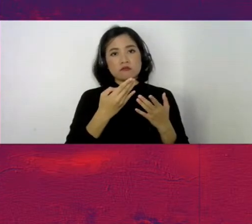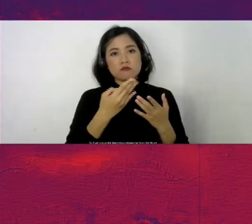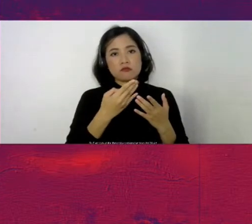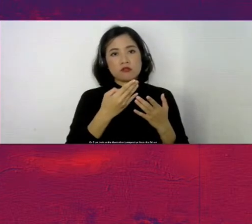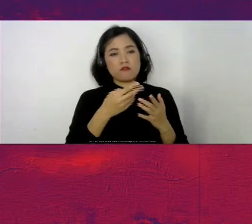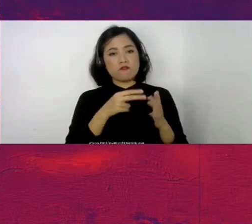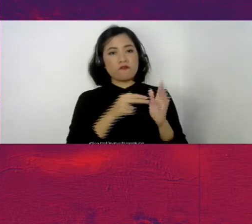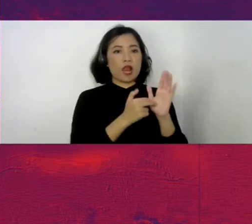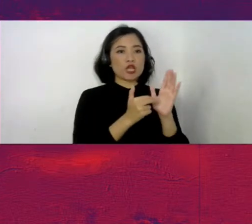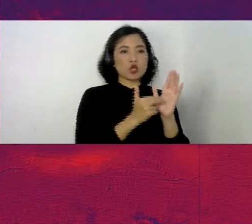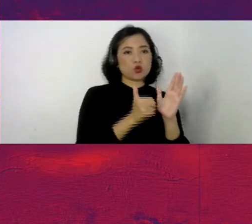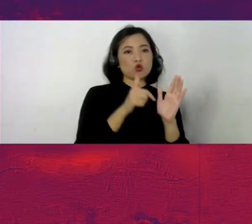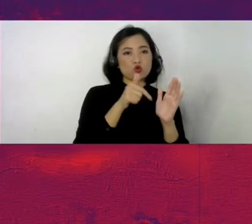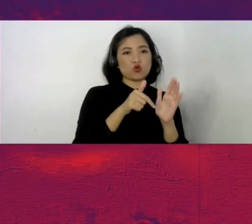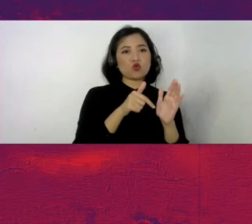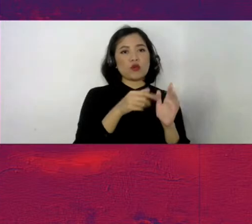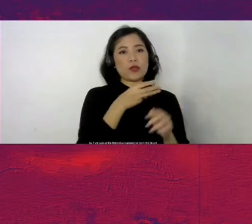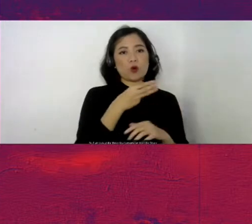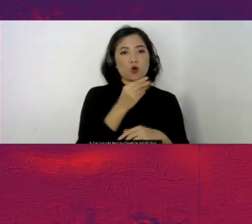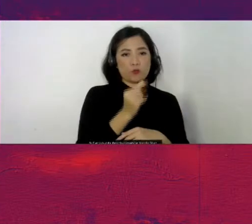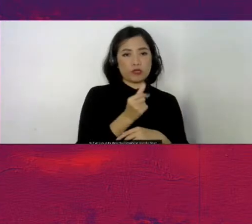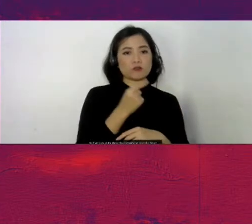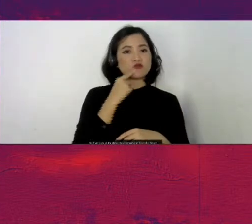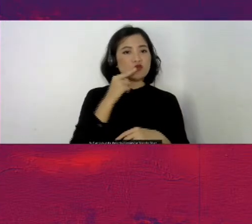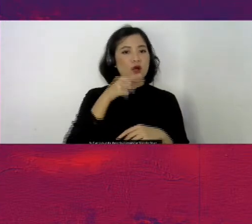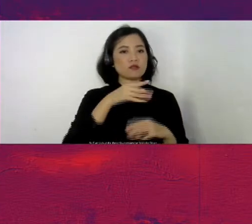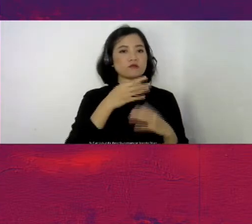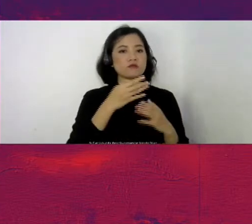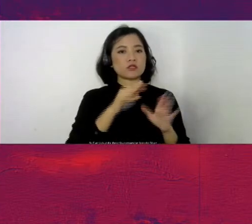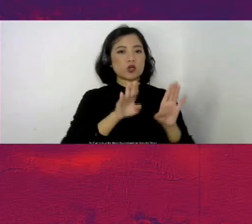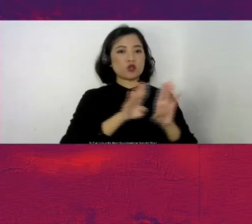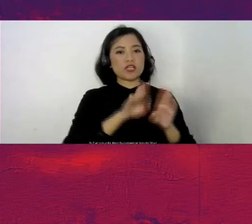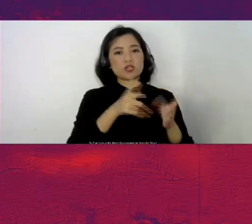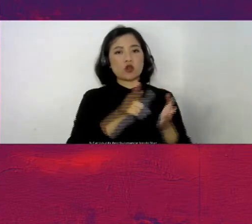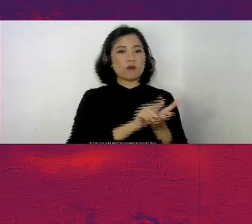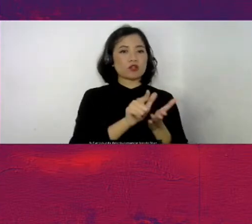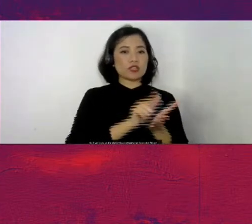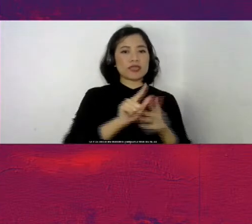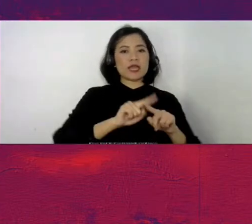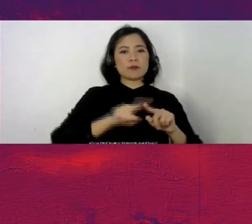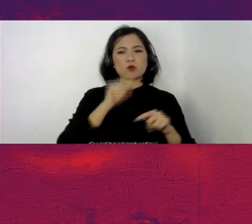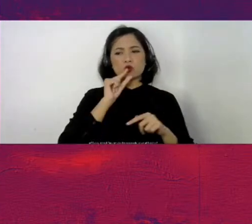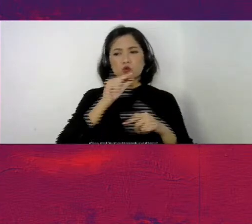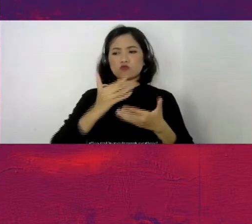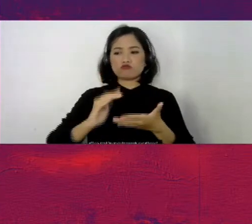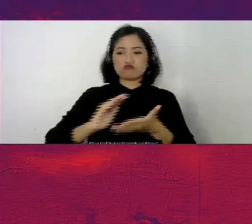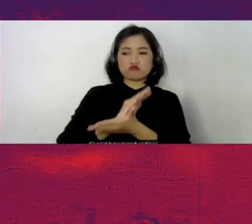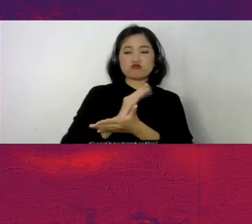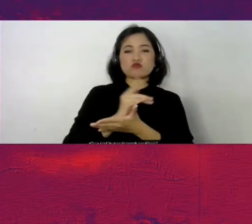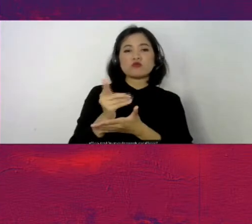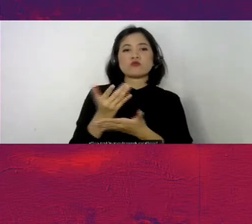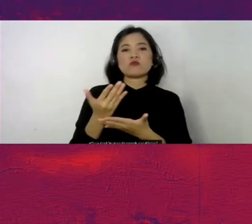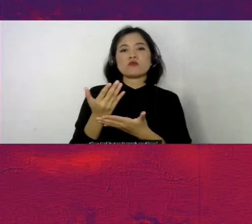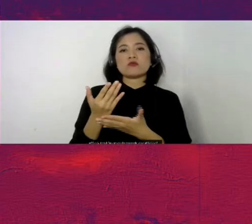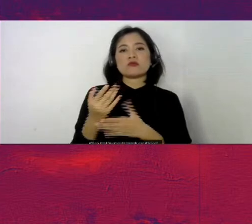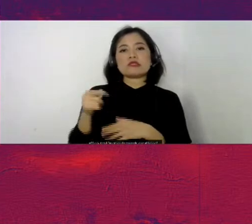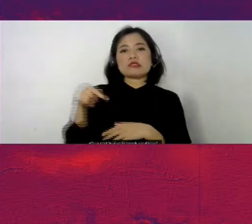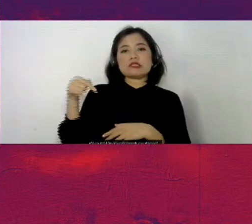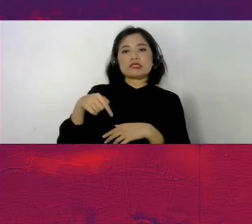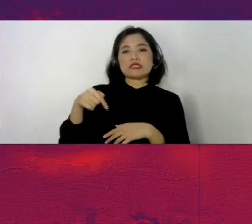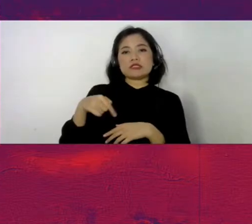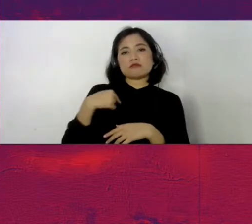value relevance of voluntary disclosures or reporting. But for the opportunistic behavior, this is I can say